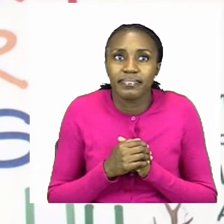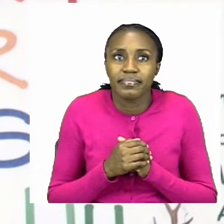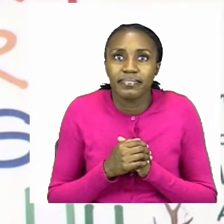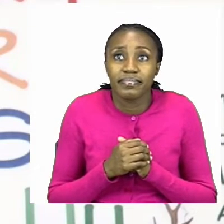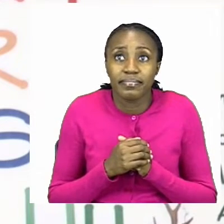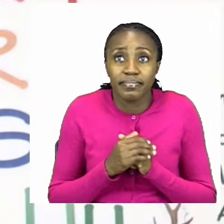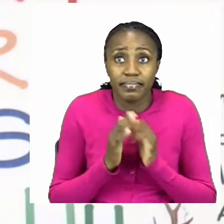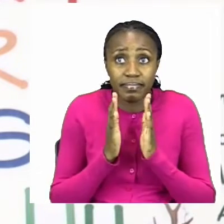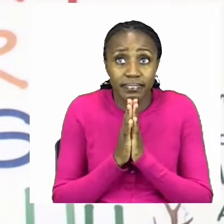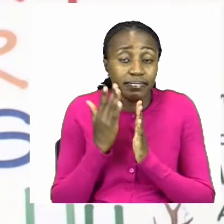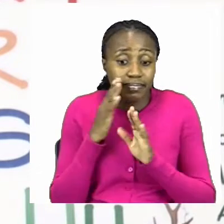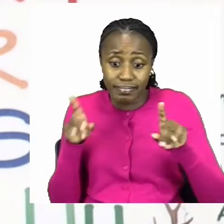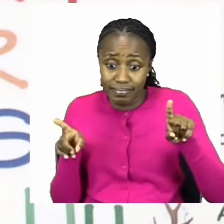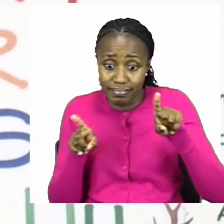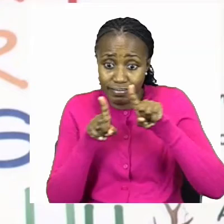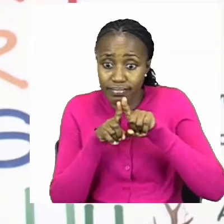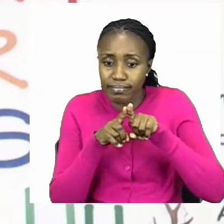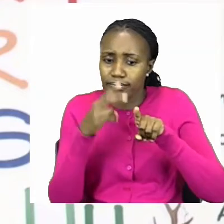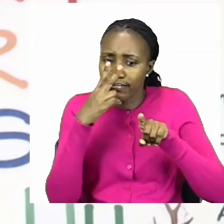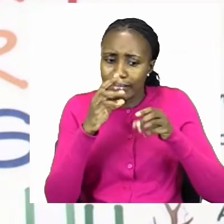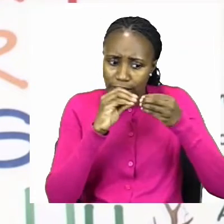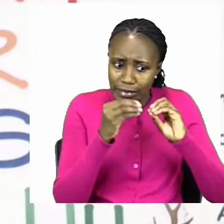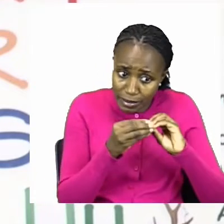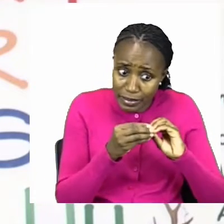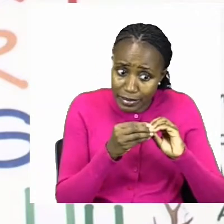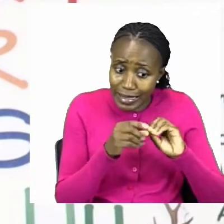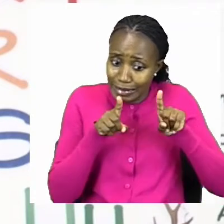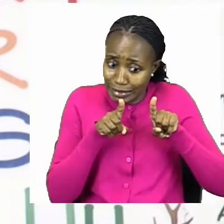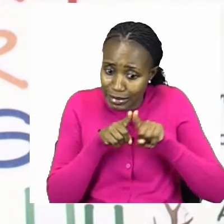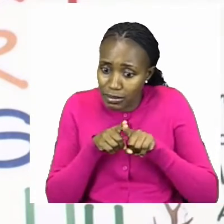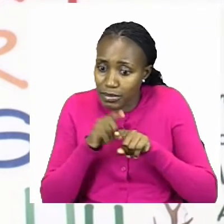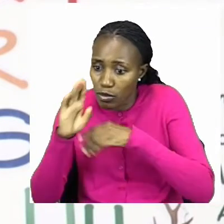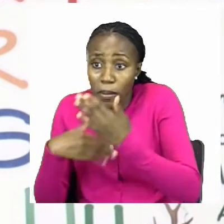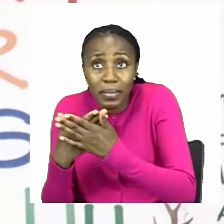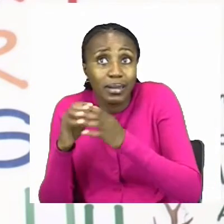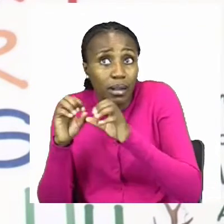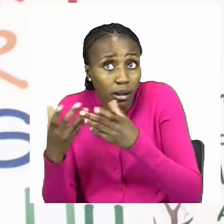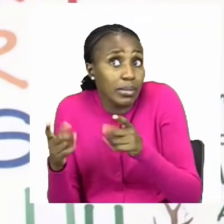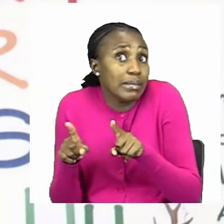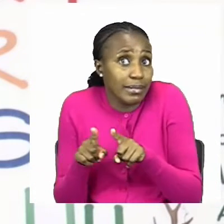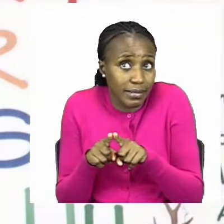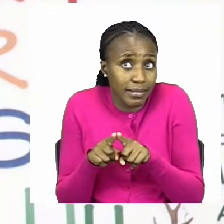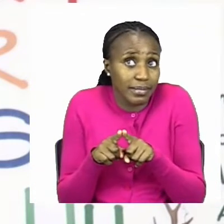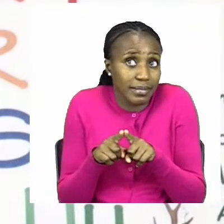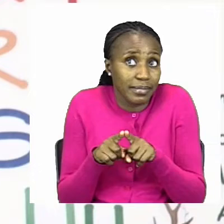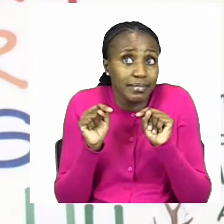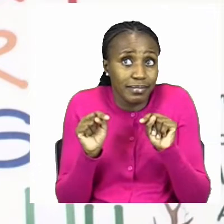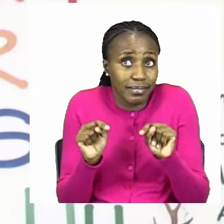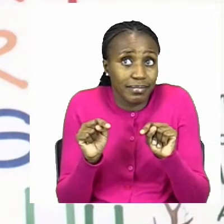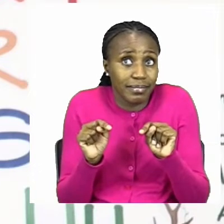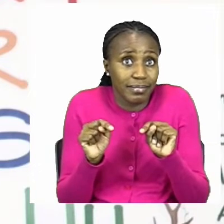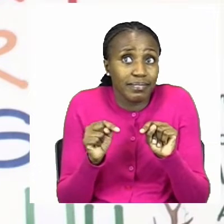when we do matching, we have to match our numbers with our pictures. And today we are going to match our numbers